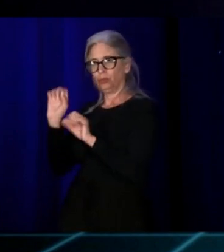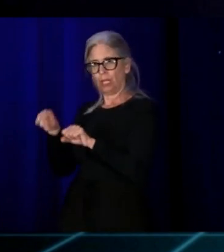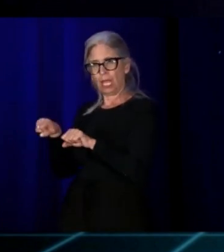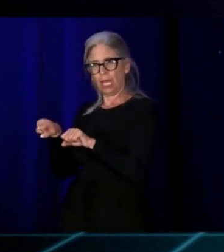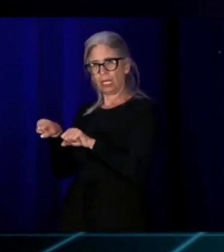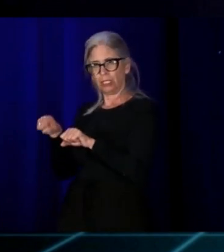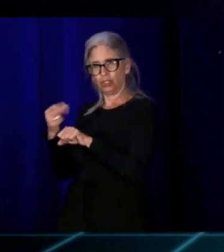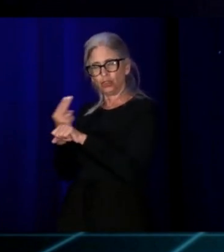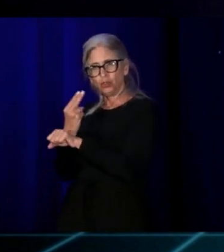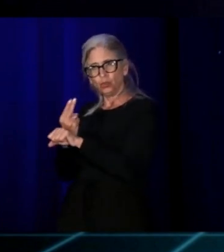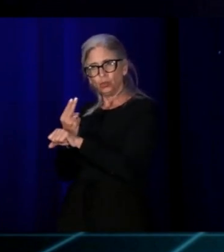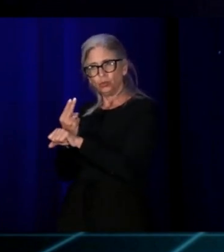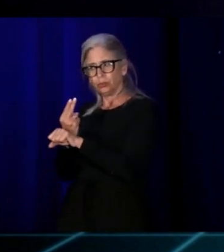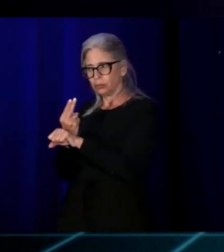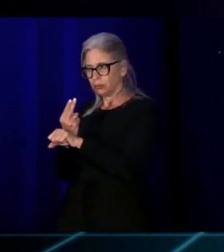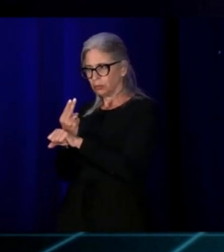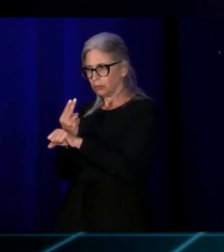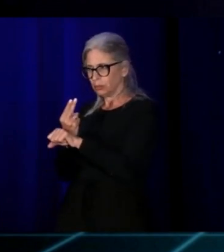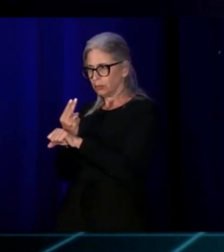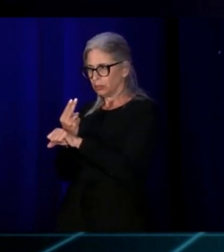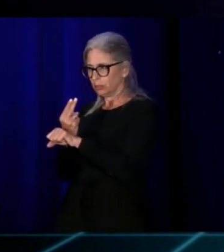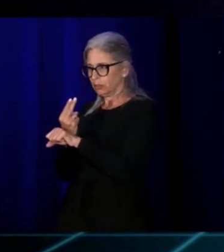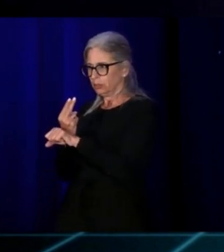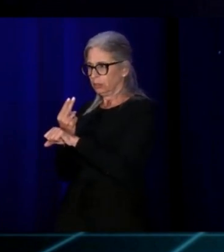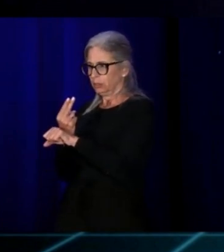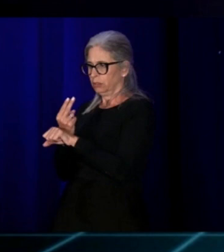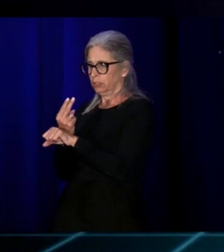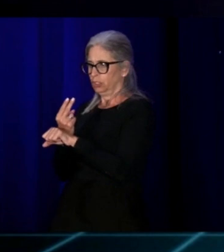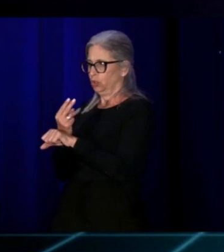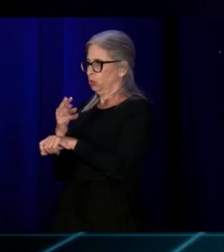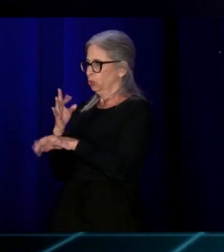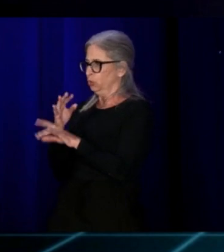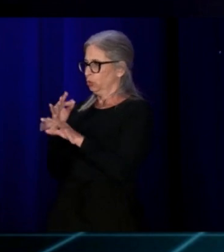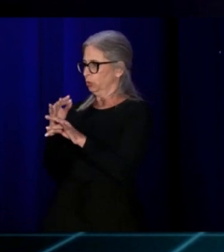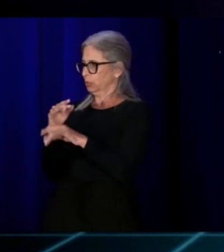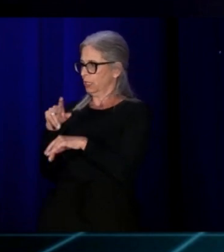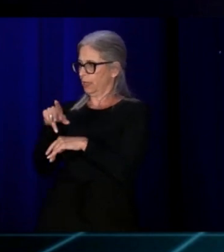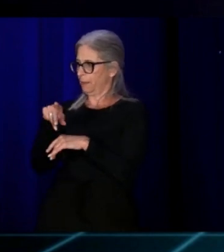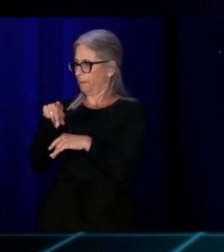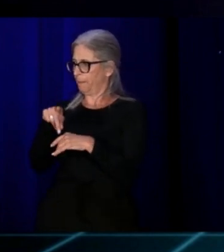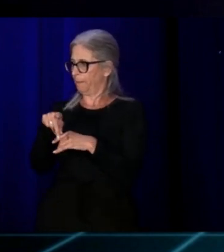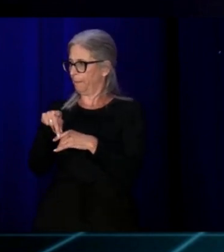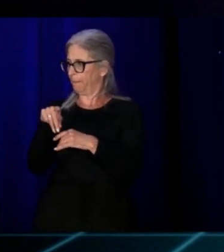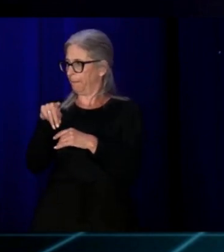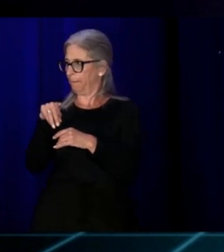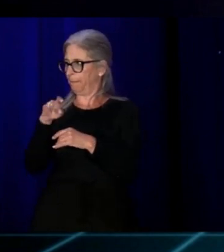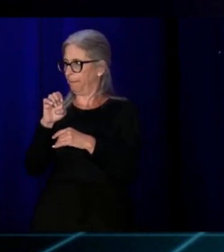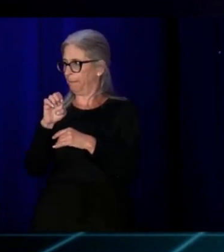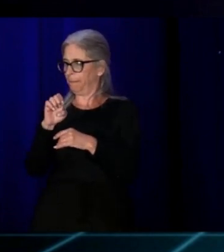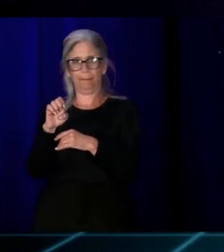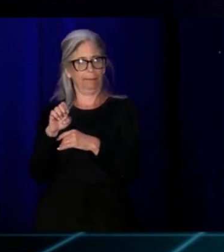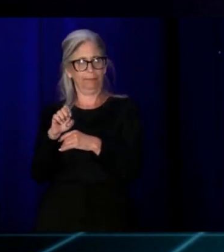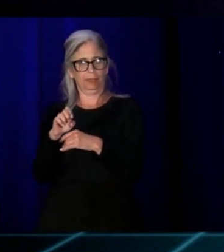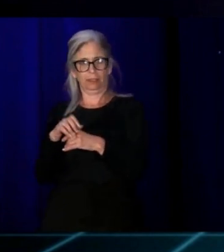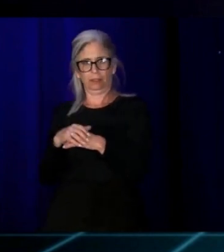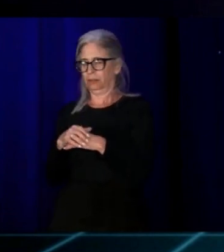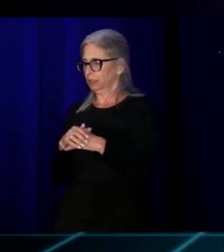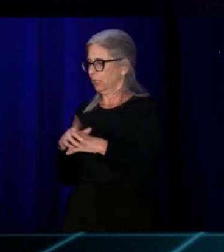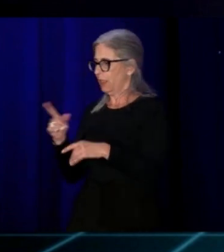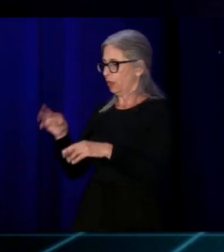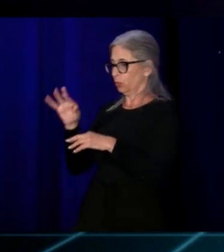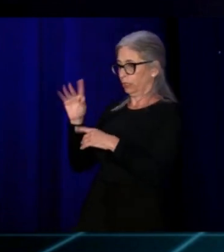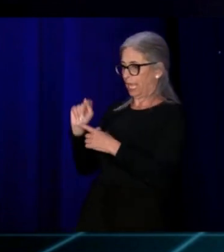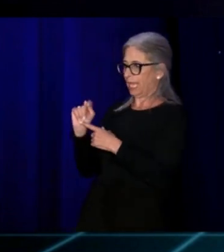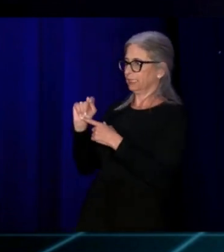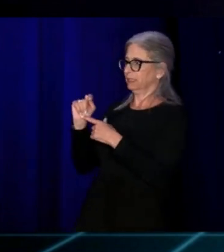actually use Vite. Yeah. And it works without a framework. You could just use Vite, yeah. So React, the documentation, it sort